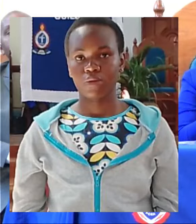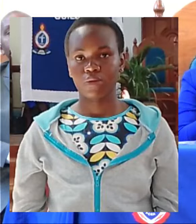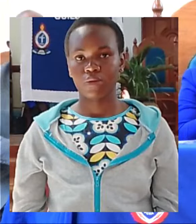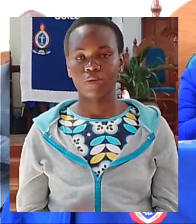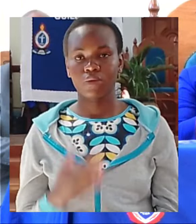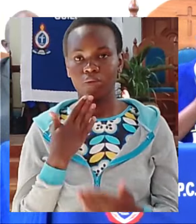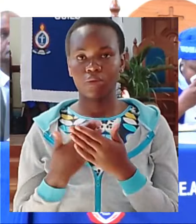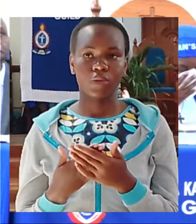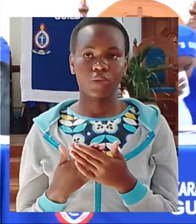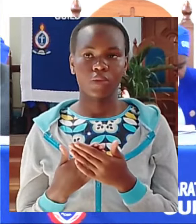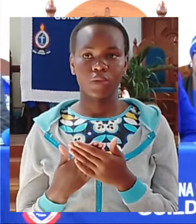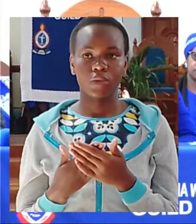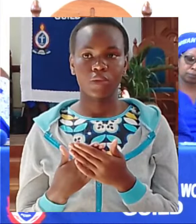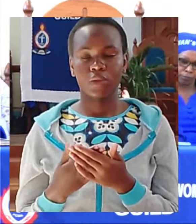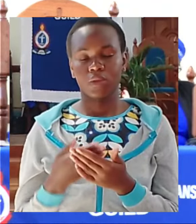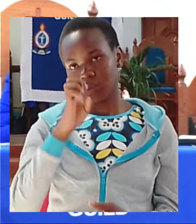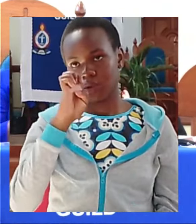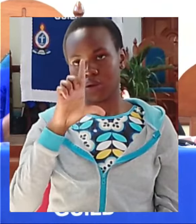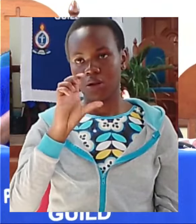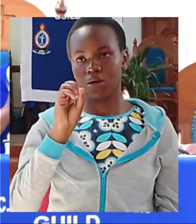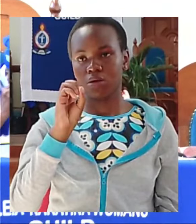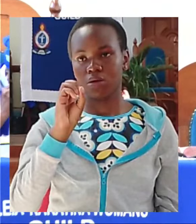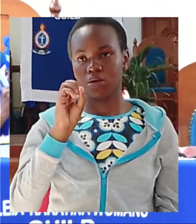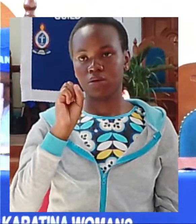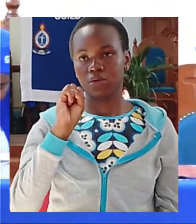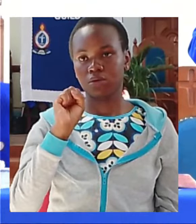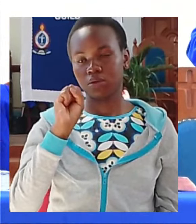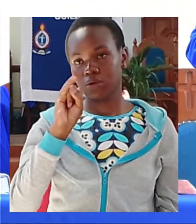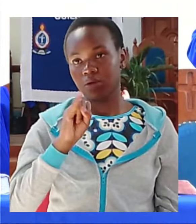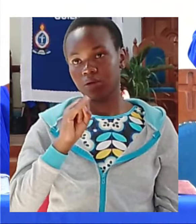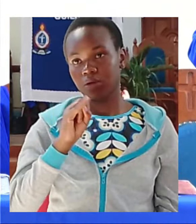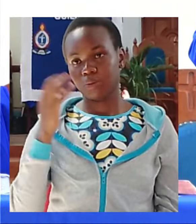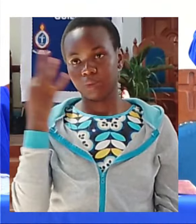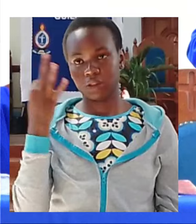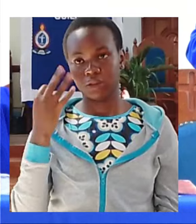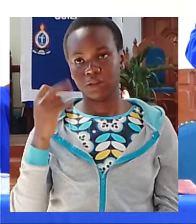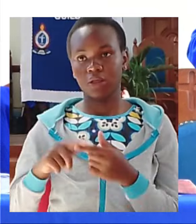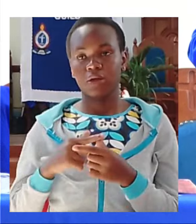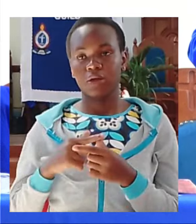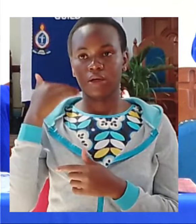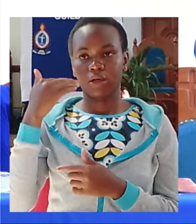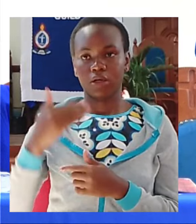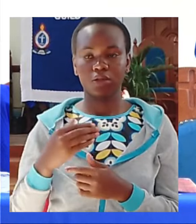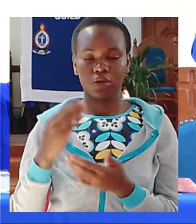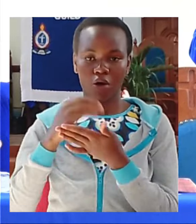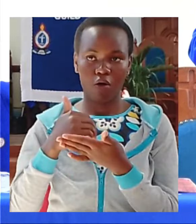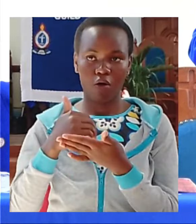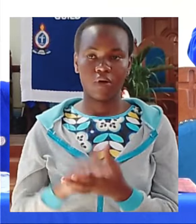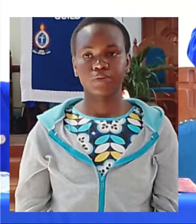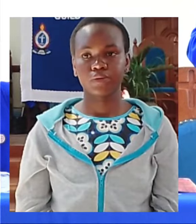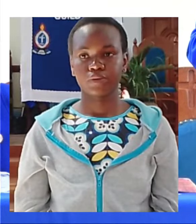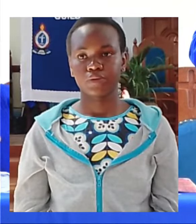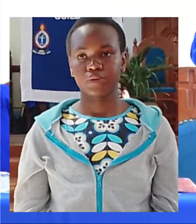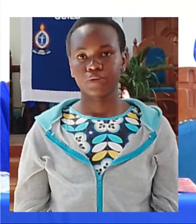Thank you, Reverend Elsie, for that wonderful sermon. We'll go to the offering. I kindly